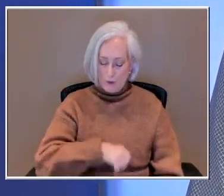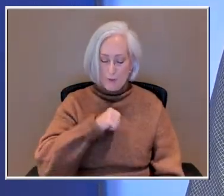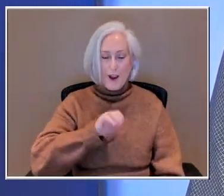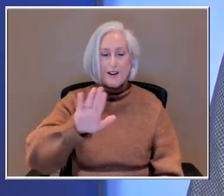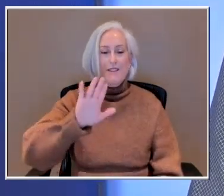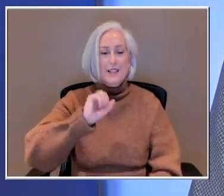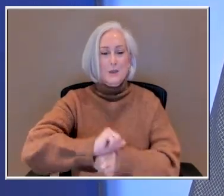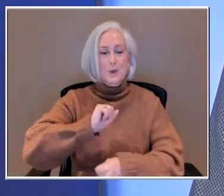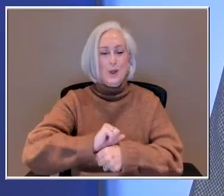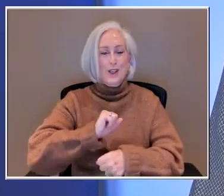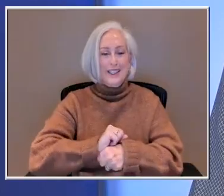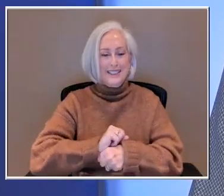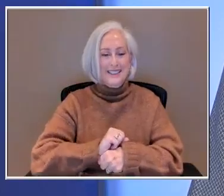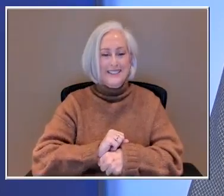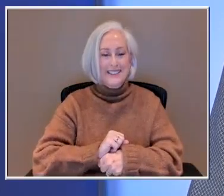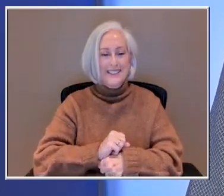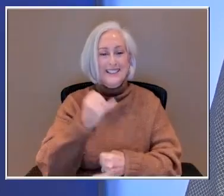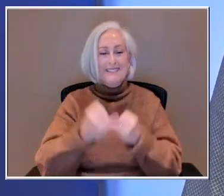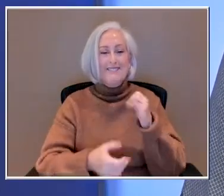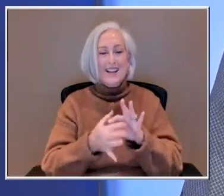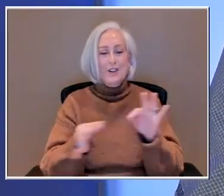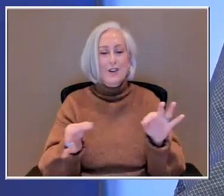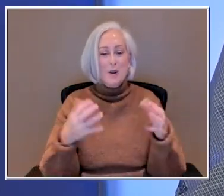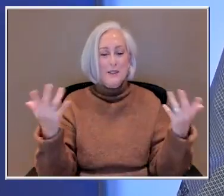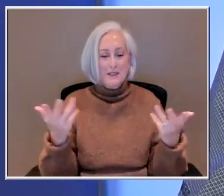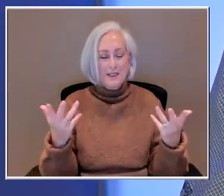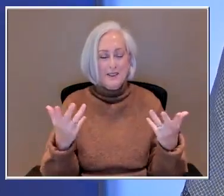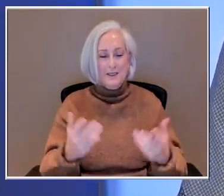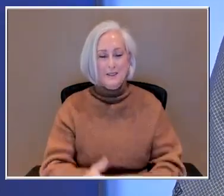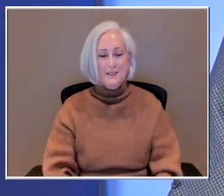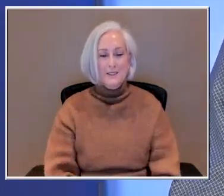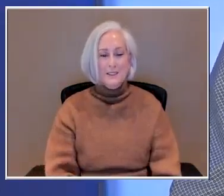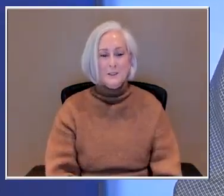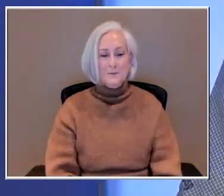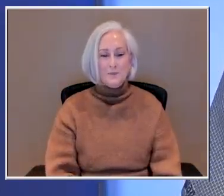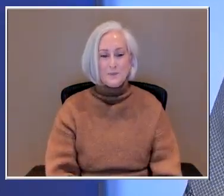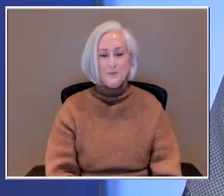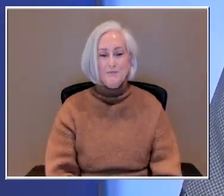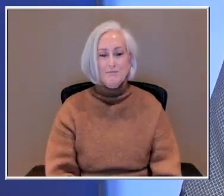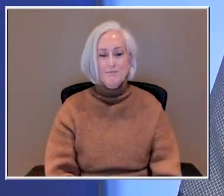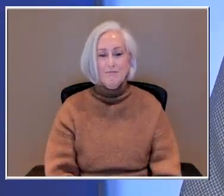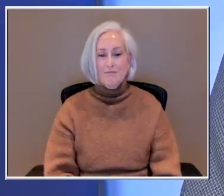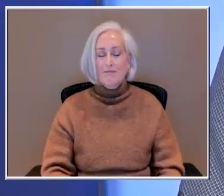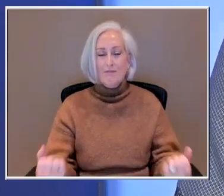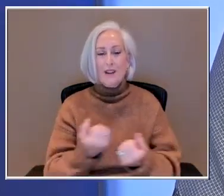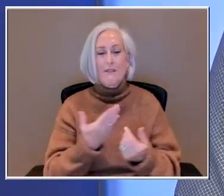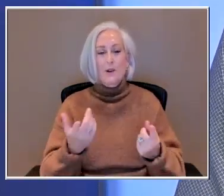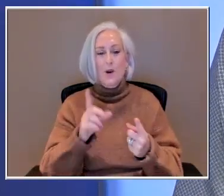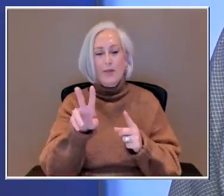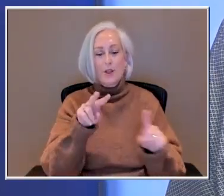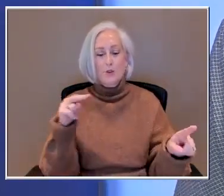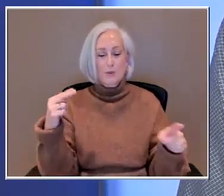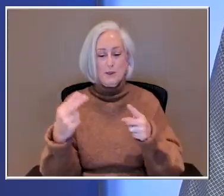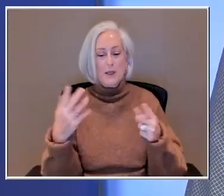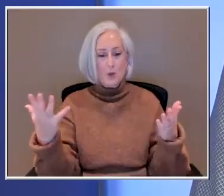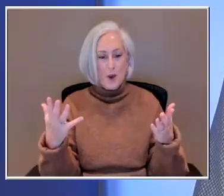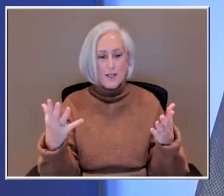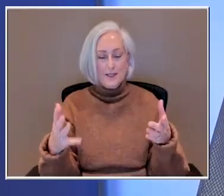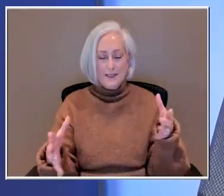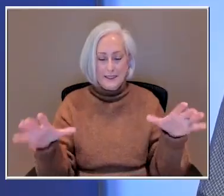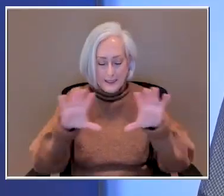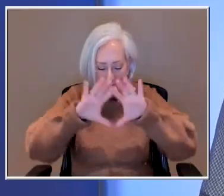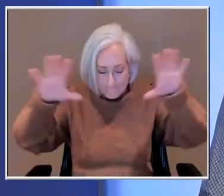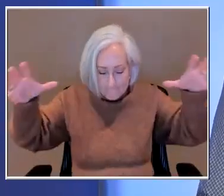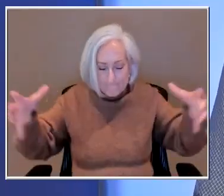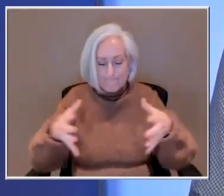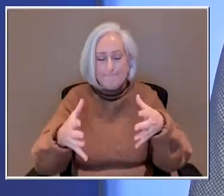think the takeaway here is to everyone's point. It's like, surround yourself with a good team. Find the experts that